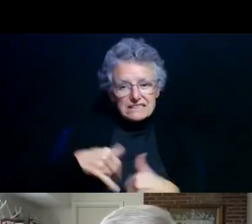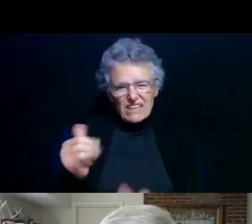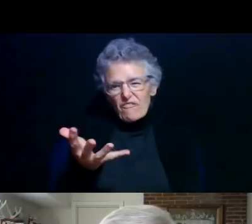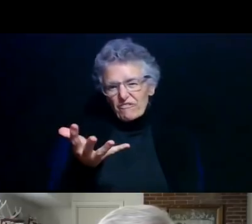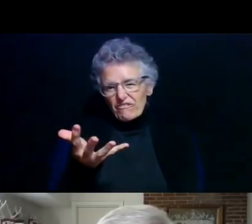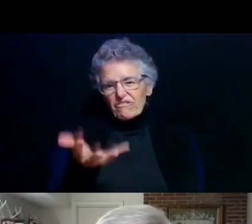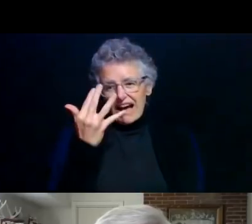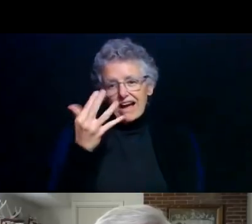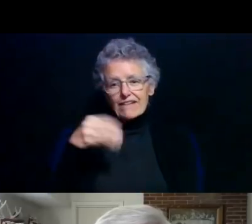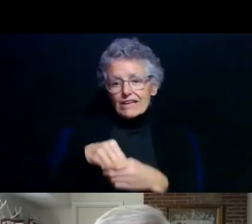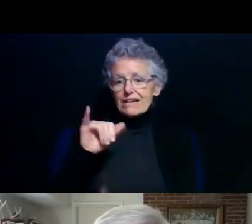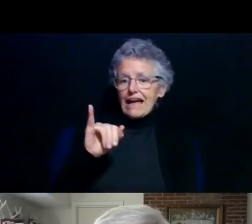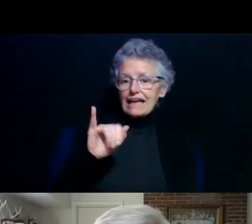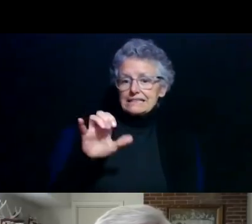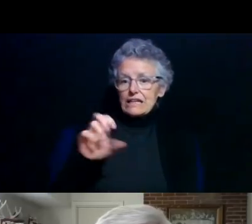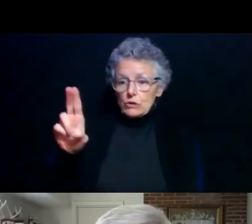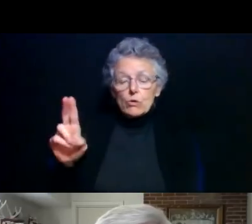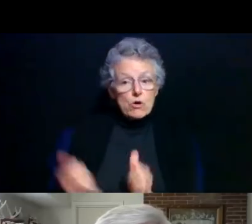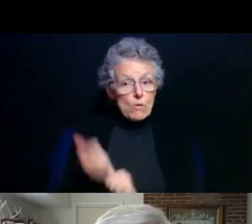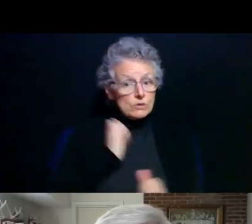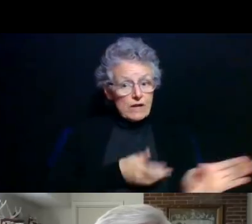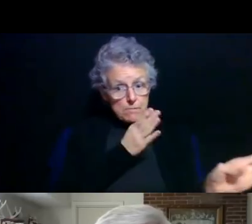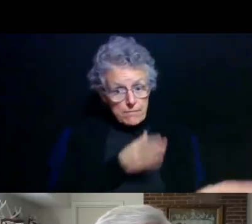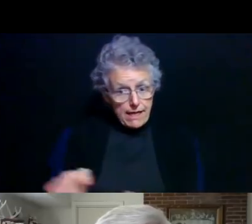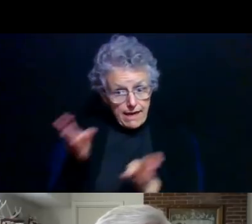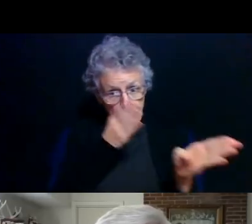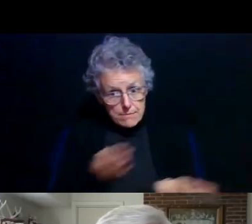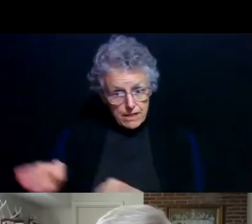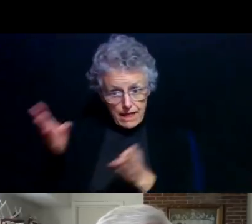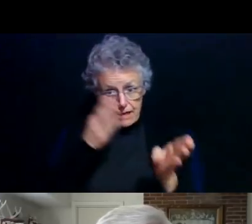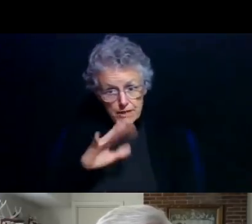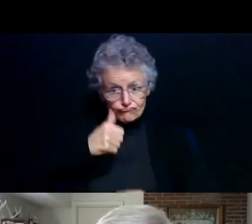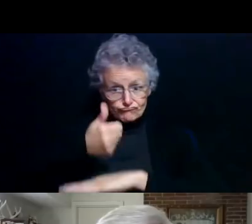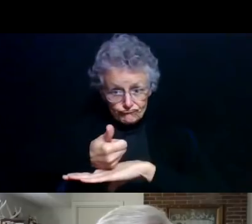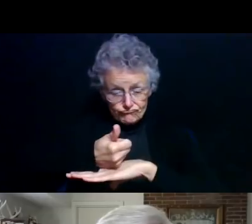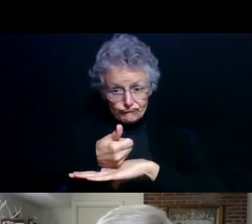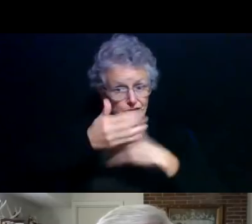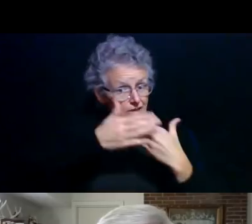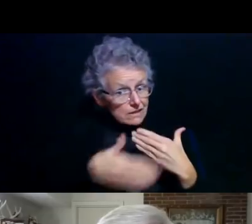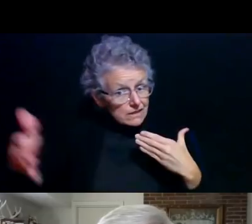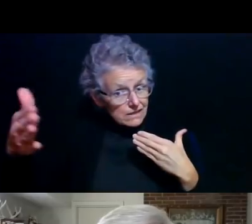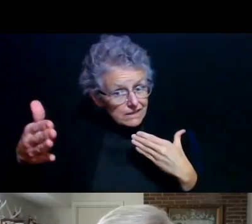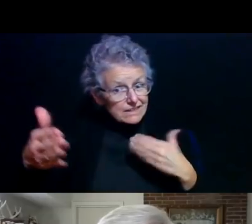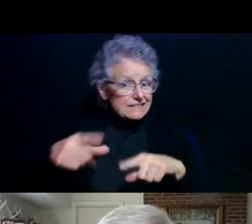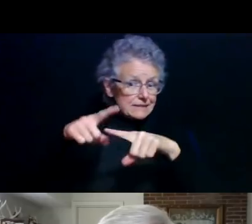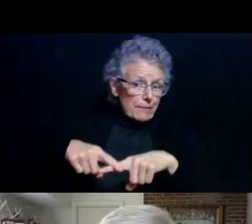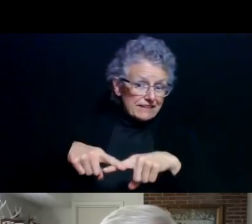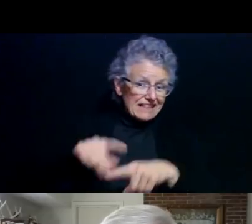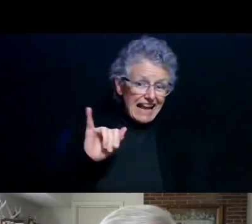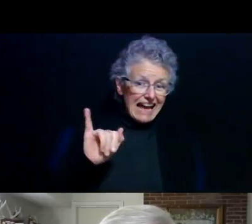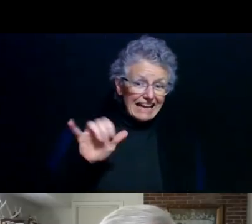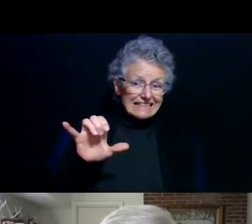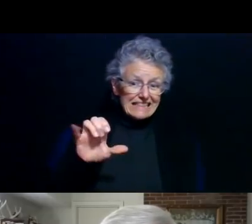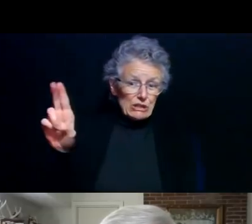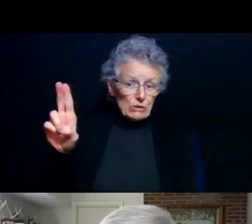ICU, and most of our planning that we've had going forward has been predicated on ICU beds